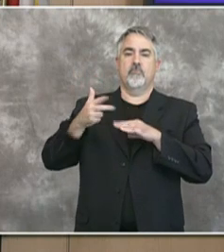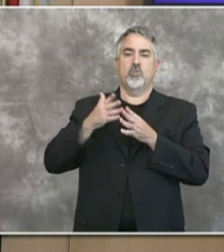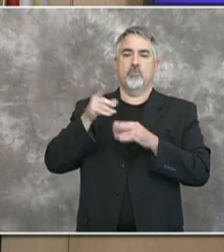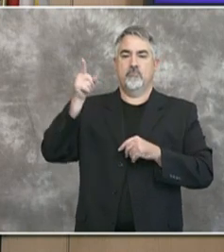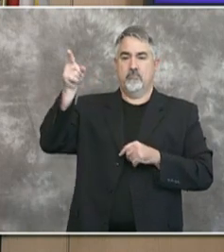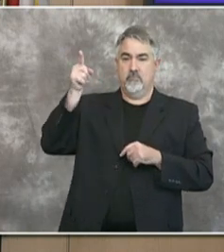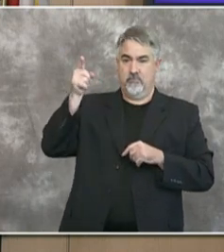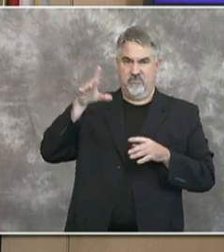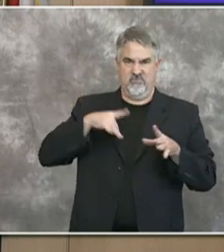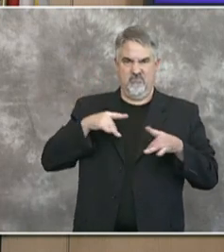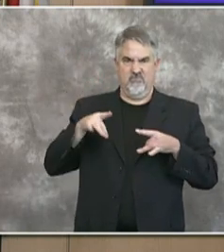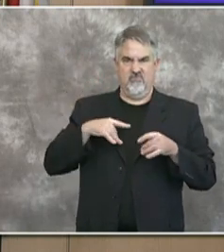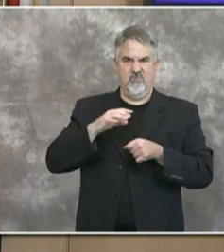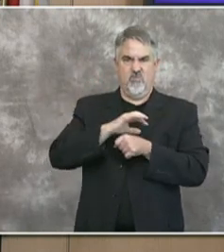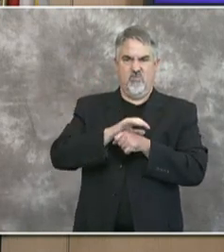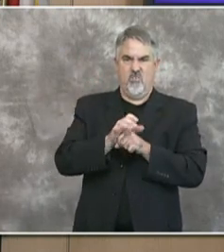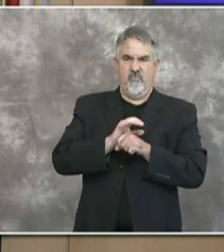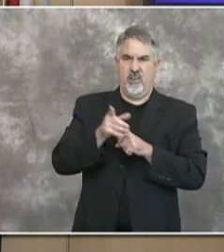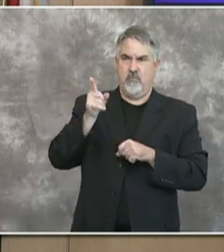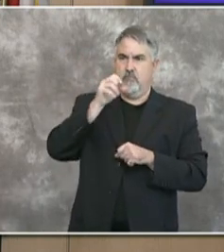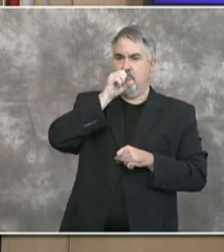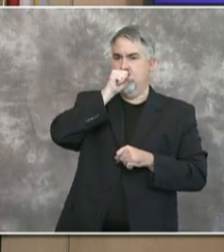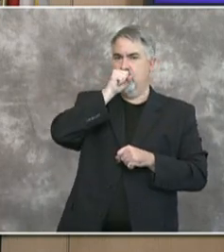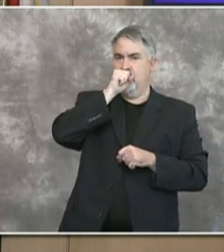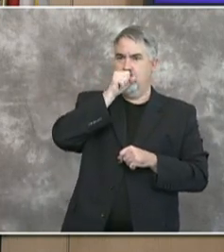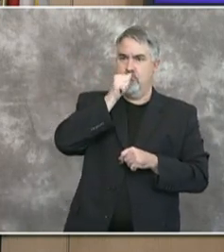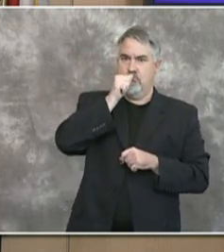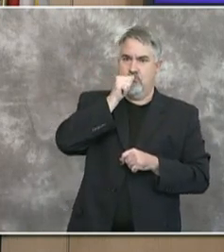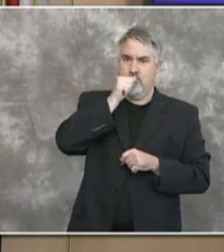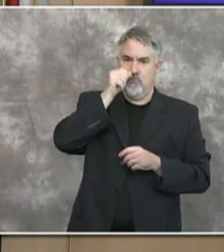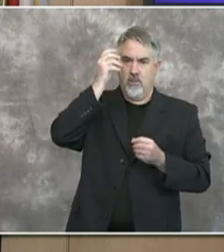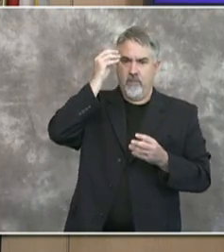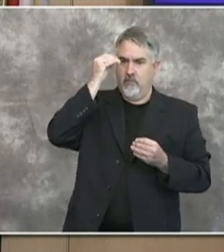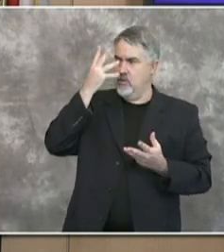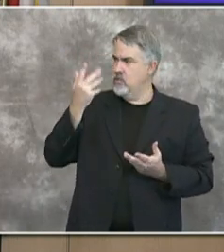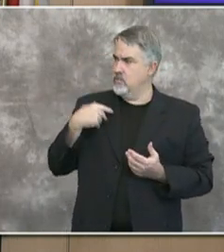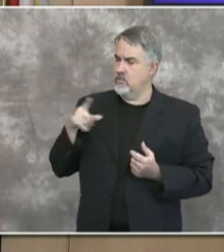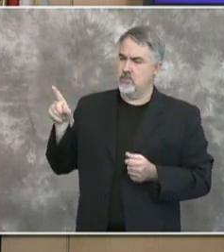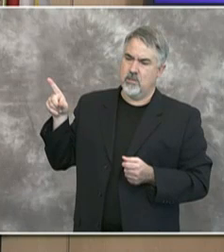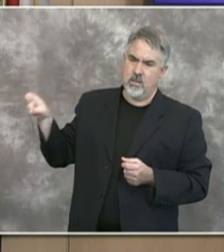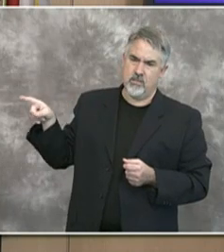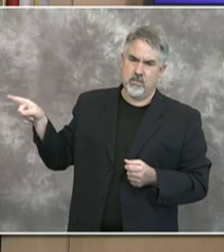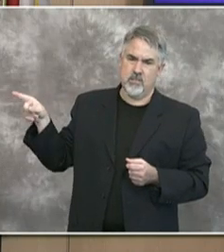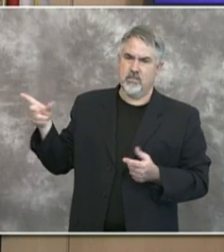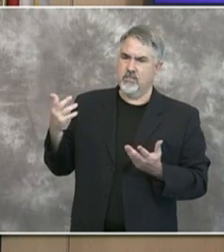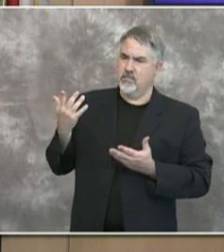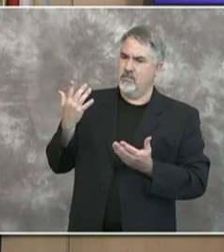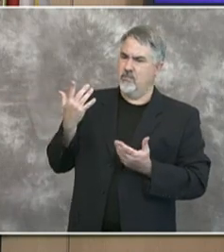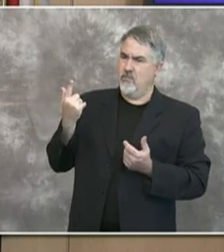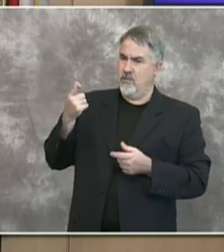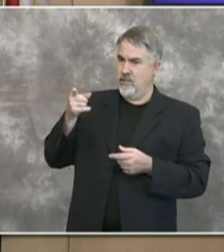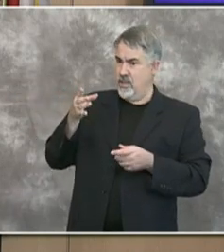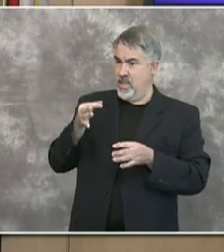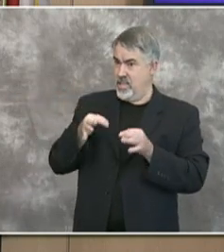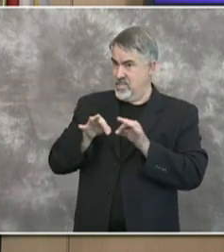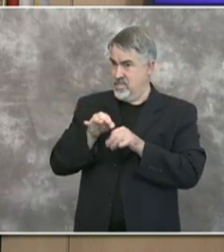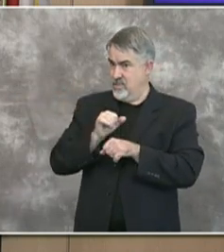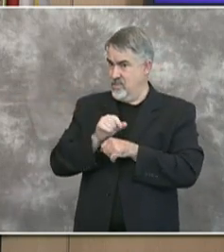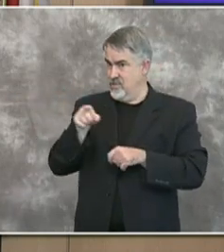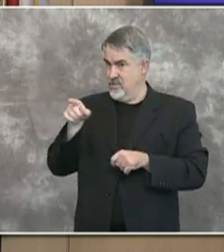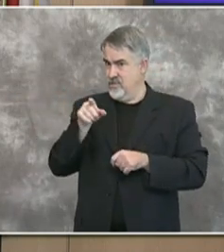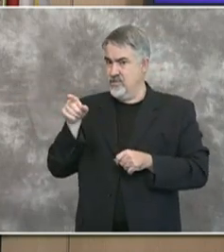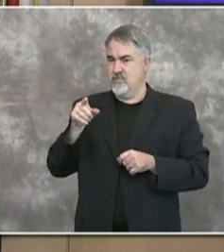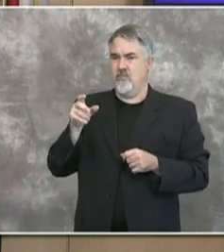forthcoming in a timely manner about these new cases. So my question is, for workers of essential businesses like BAE that must keep